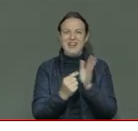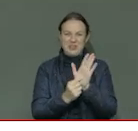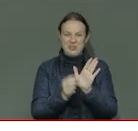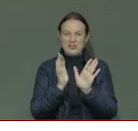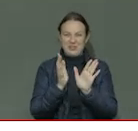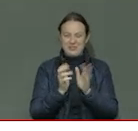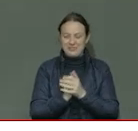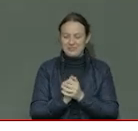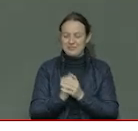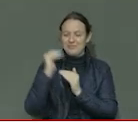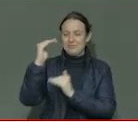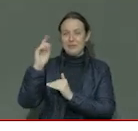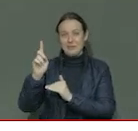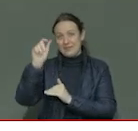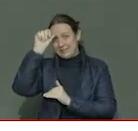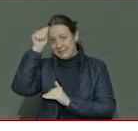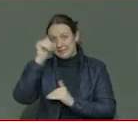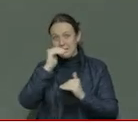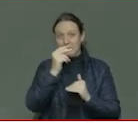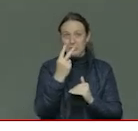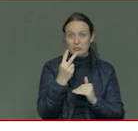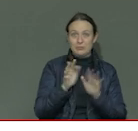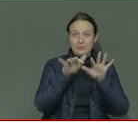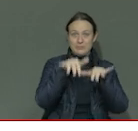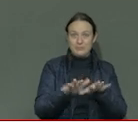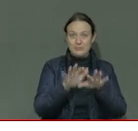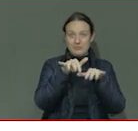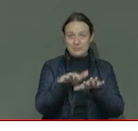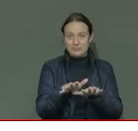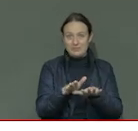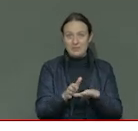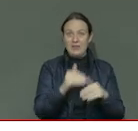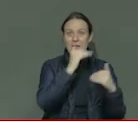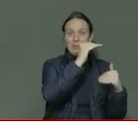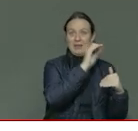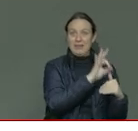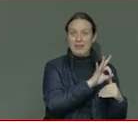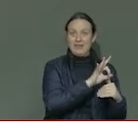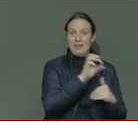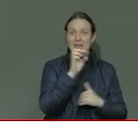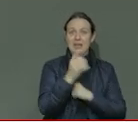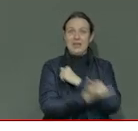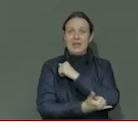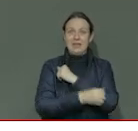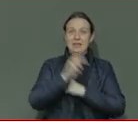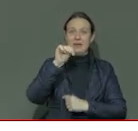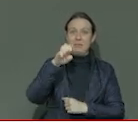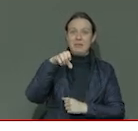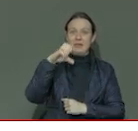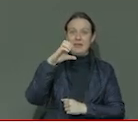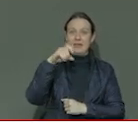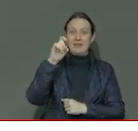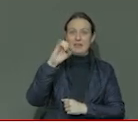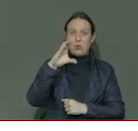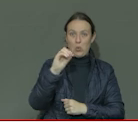So part 1, India. Part 2, Pacific Ocean. Part 3 is in Mexico. And in